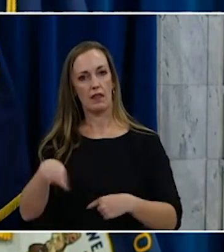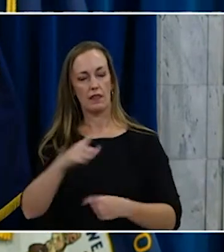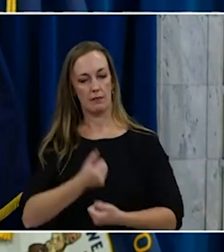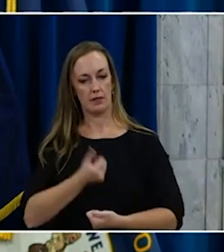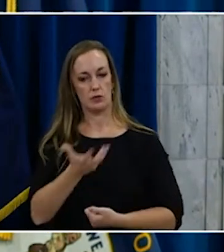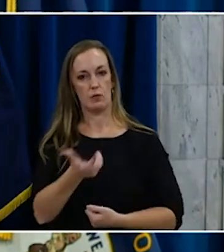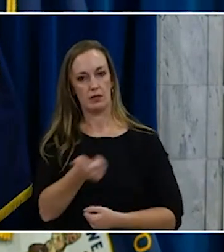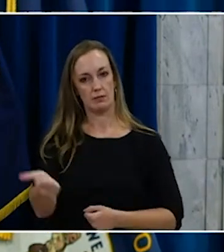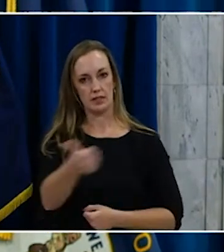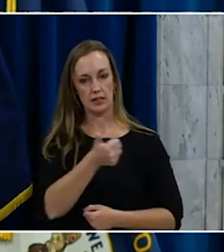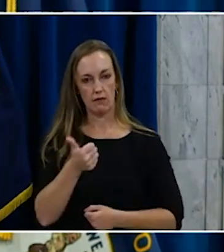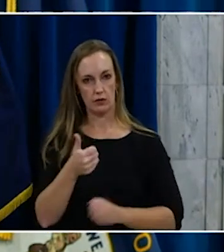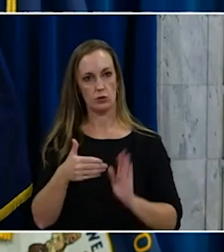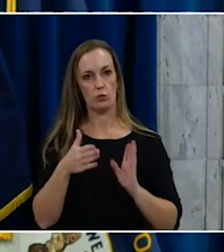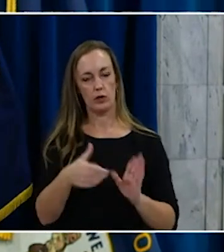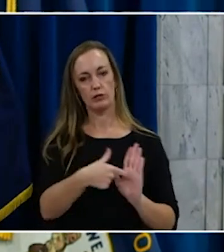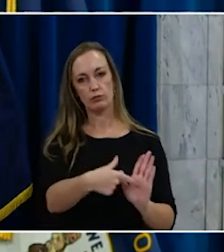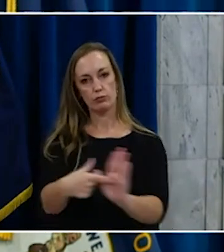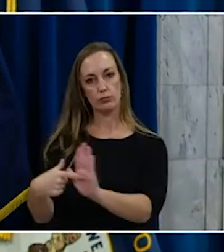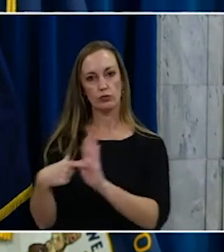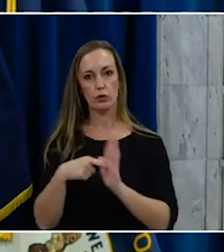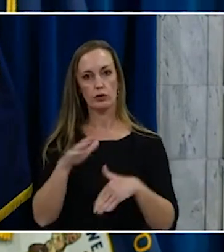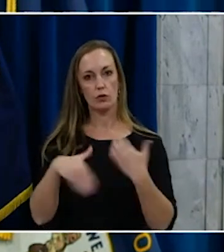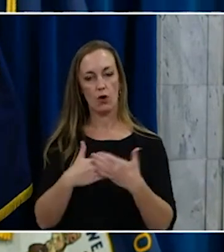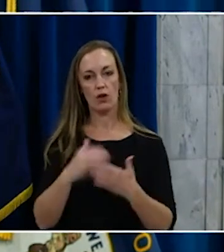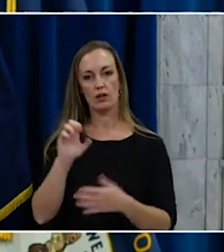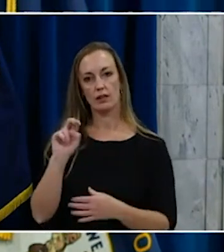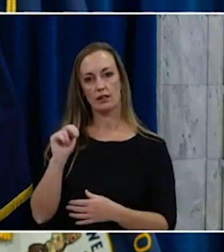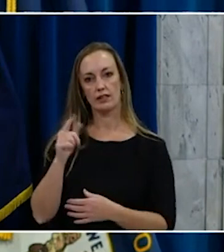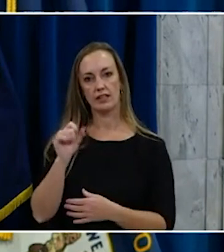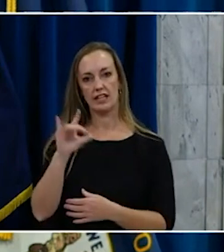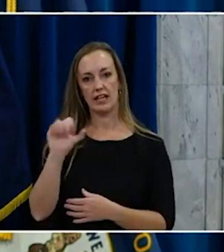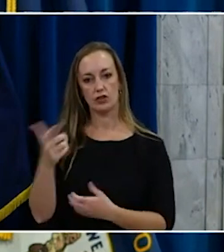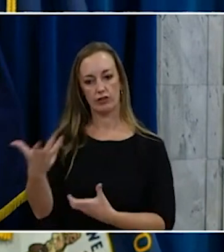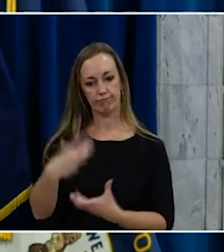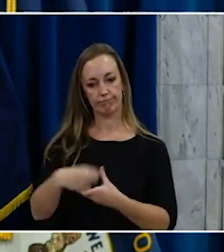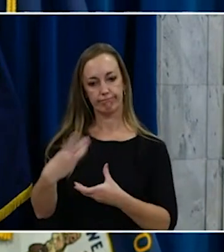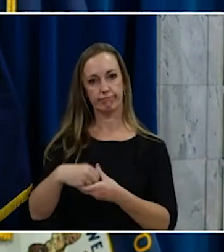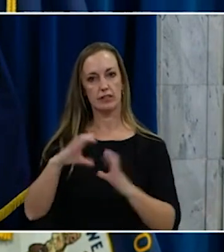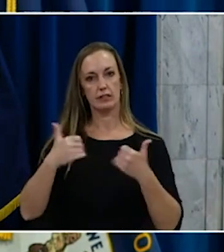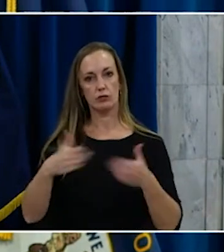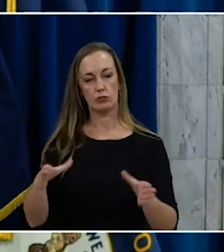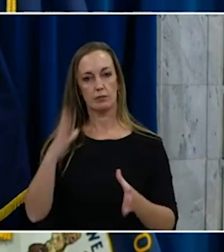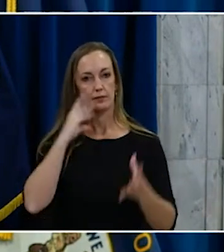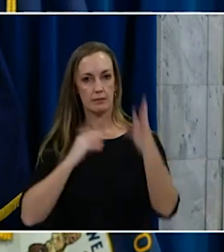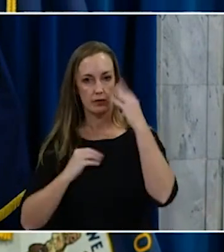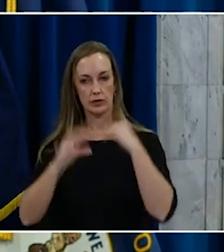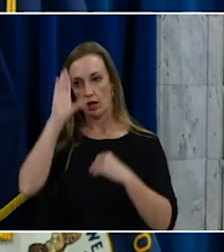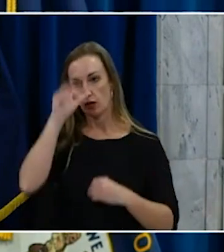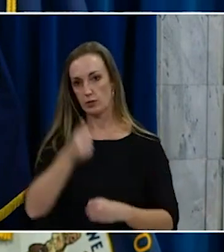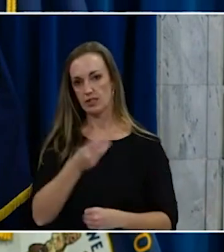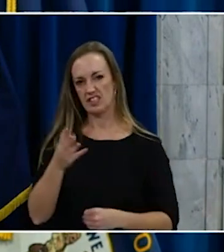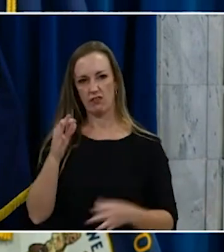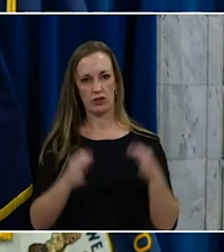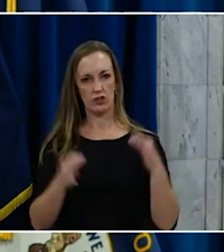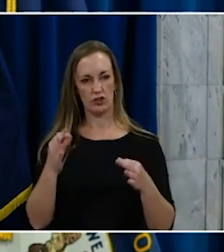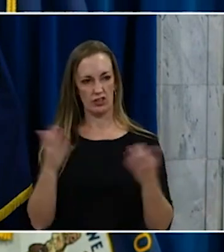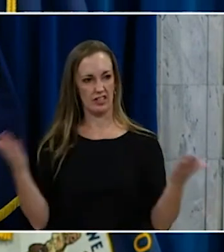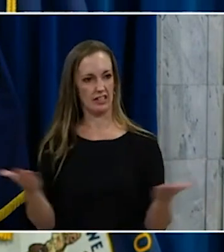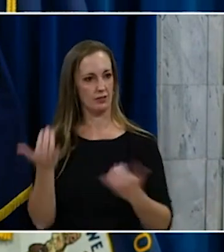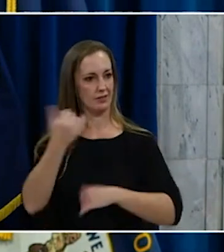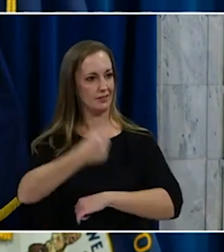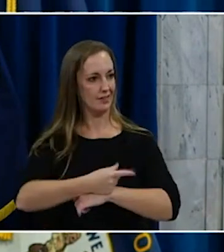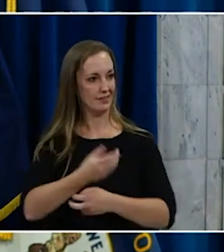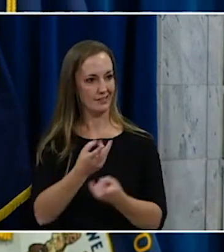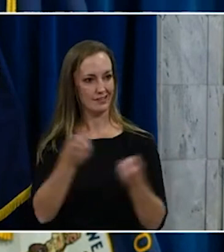in such a way that it conveys the engaging classroom experience. I know that several judges are in the audience here